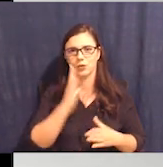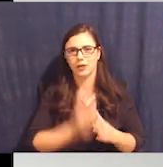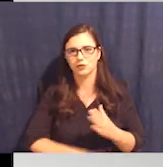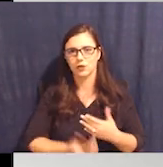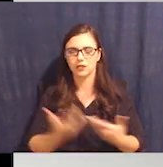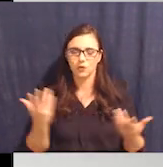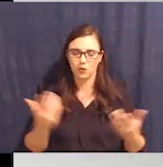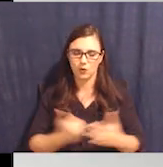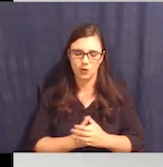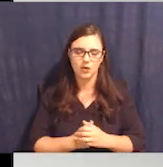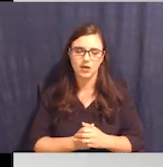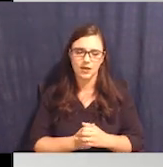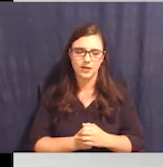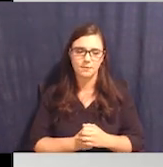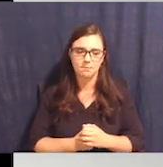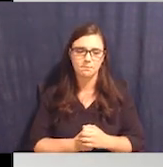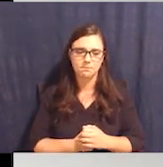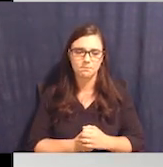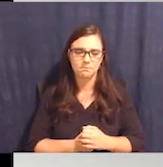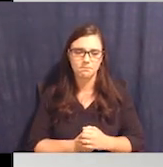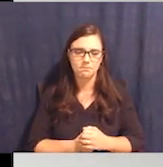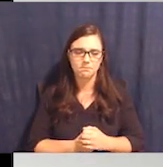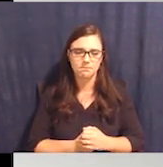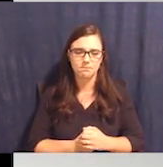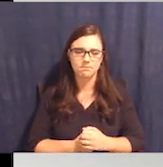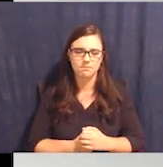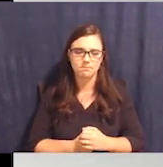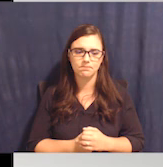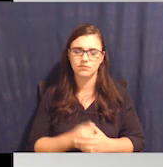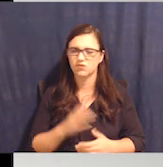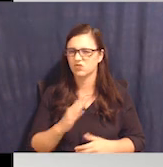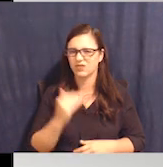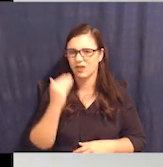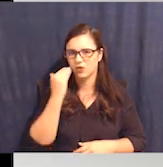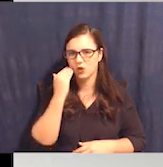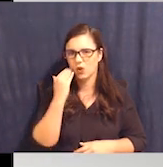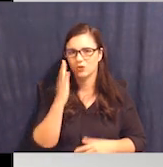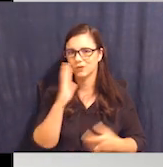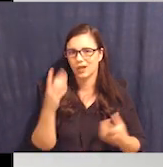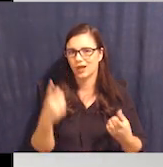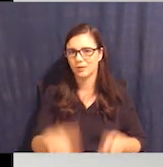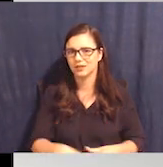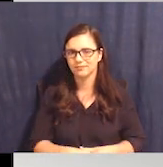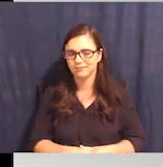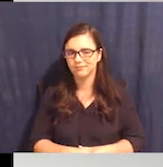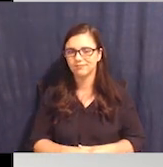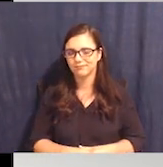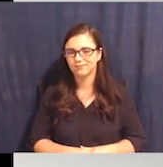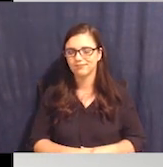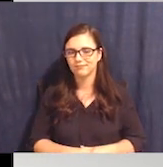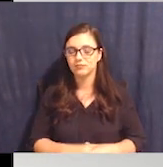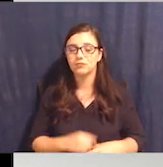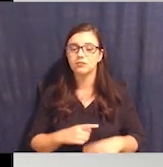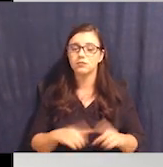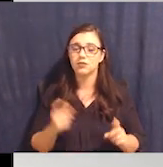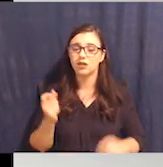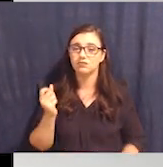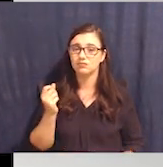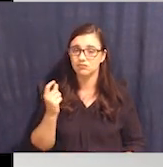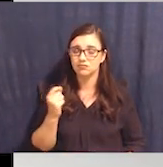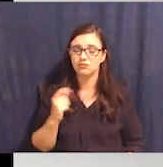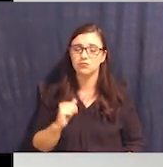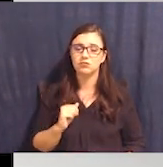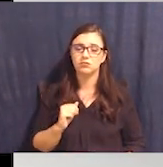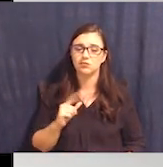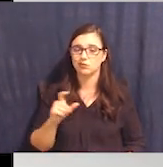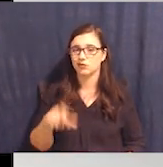my daughter would pass away? So it just you just never know what's going to happen. But the